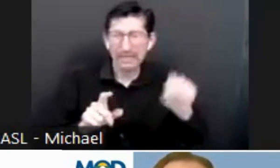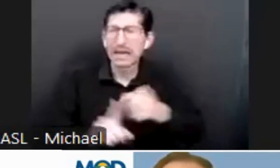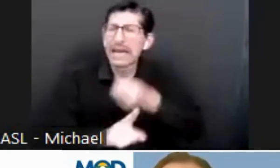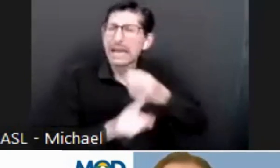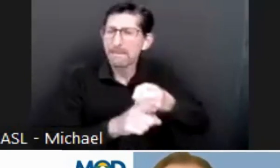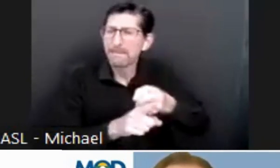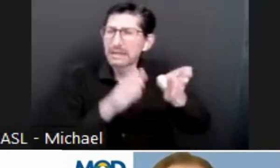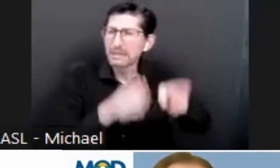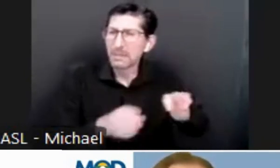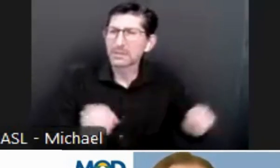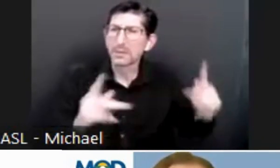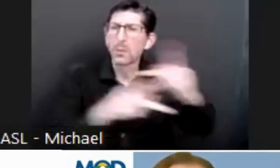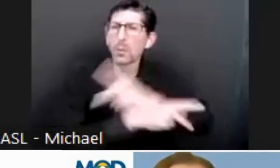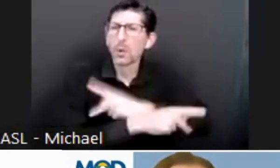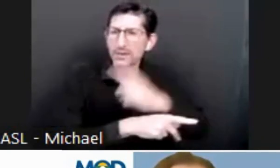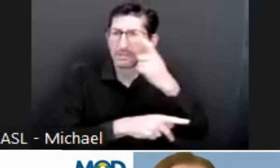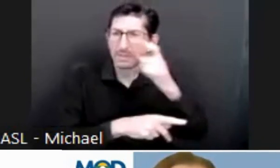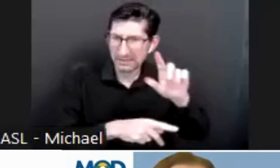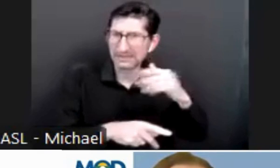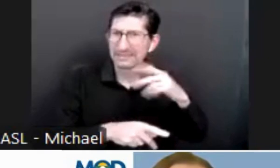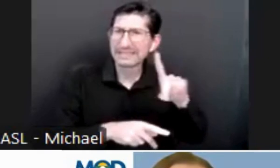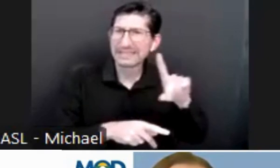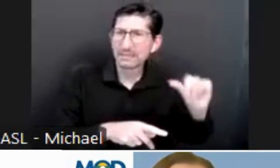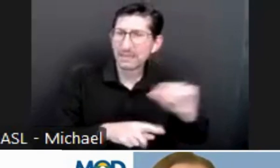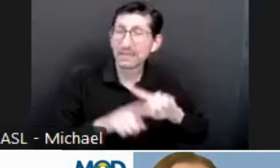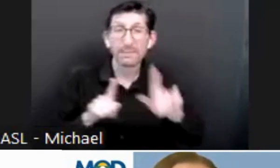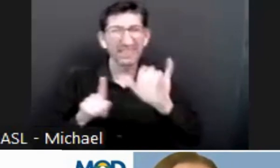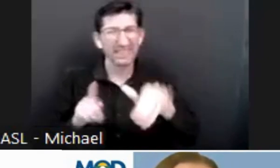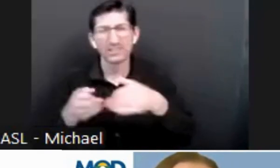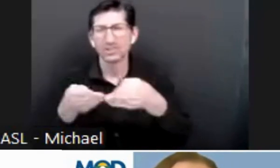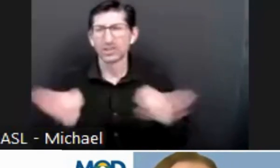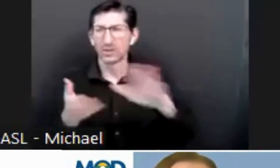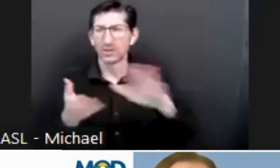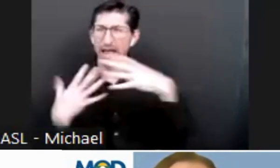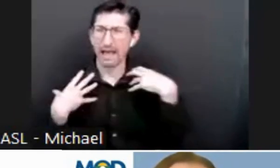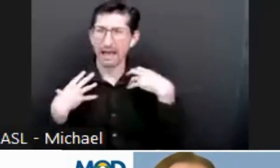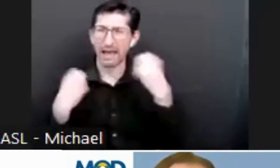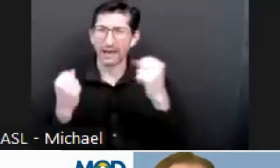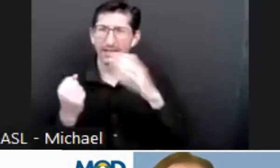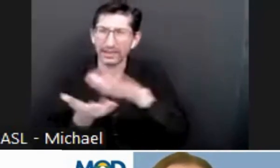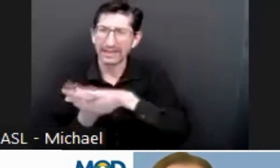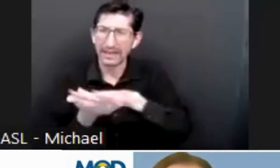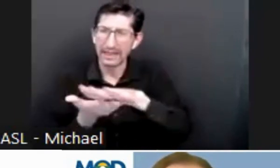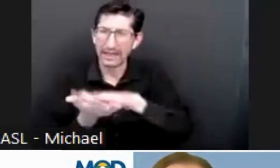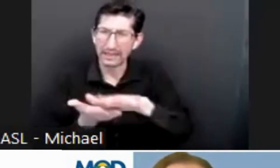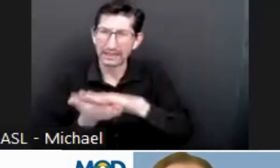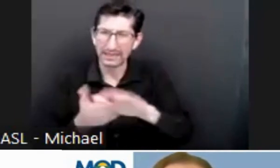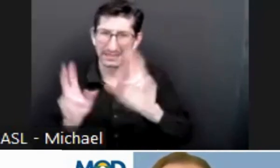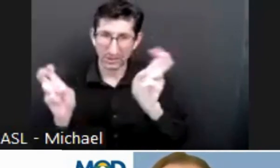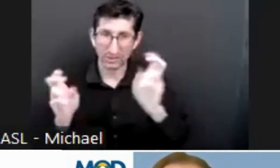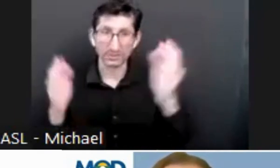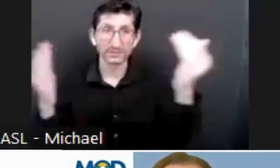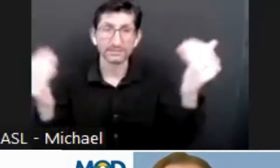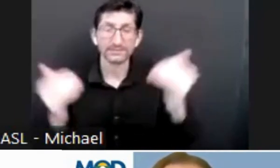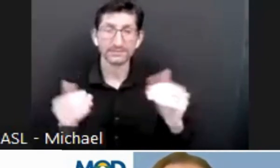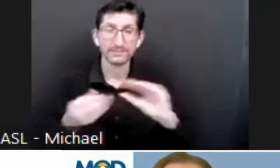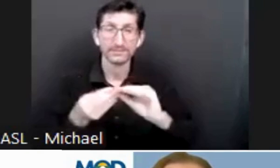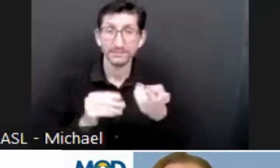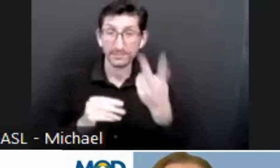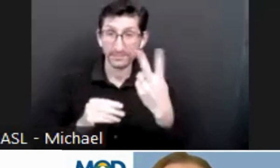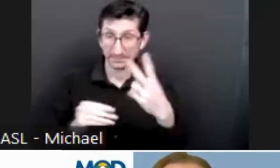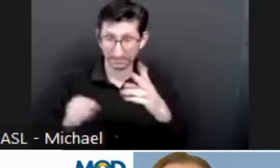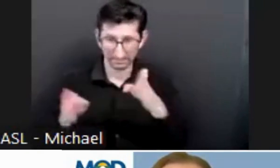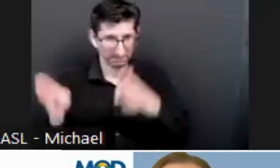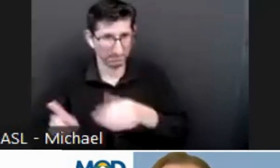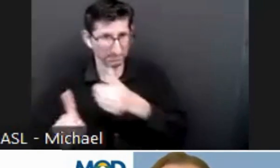disability. This is a tenants' rights, health, and sanitation issue. So next we have Micah, who has a sensory disability